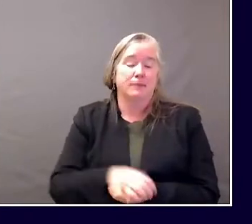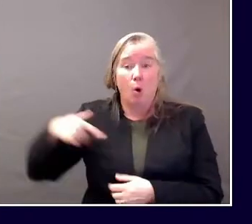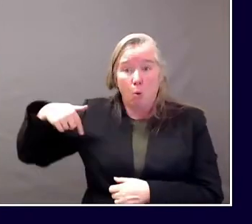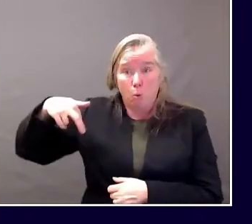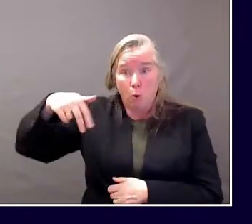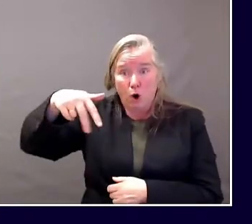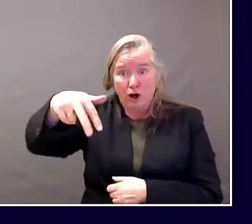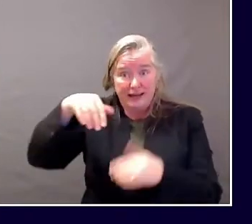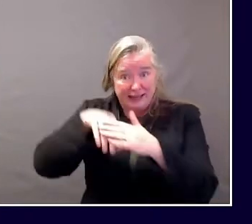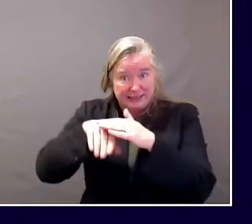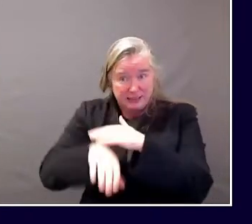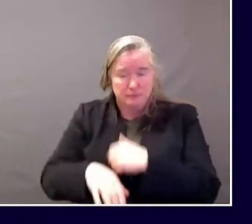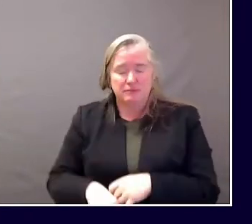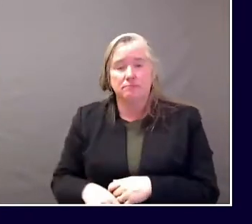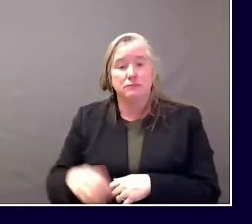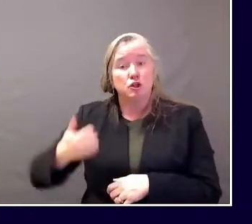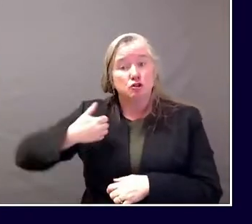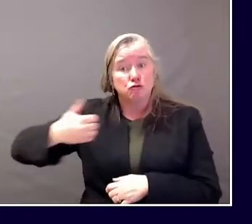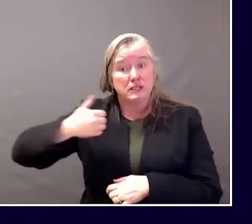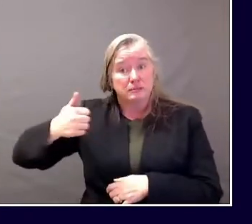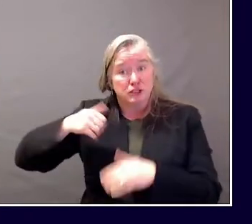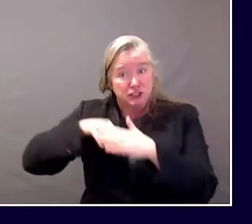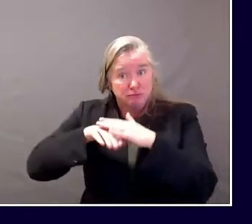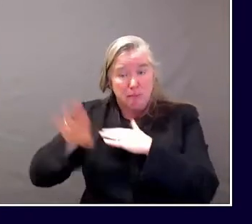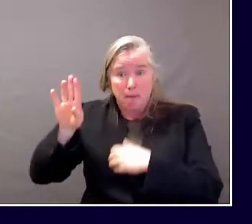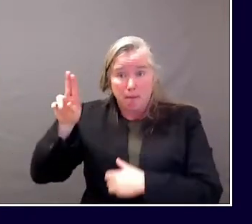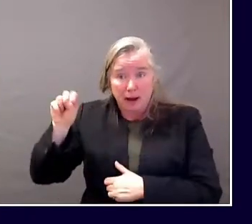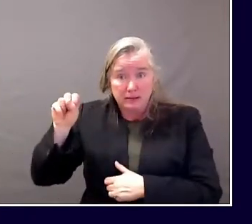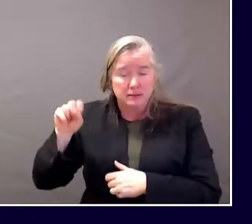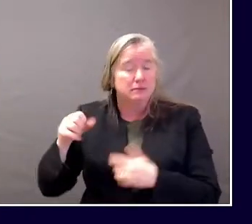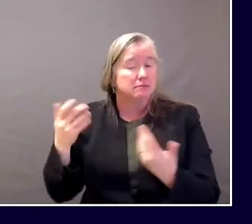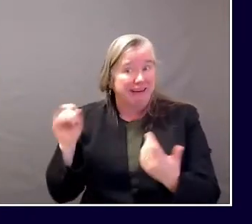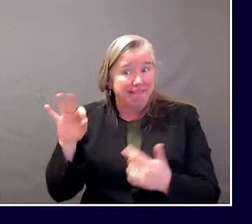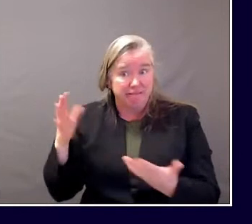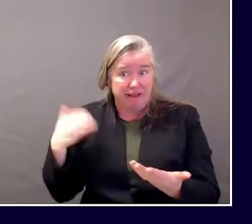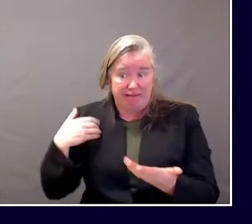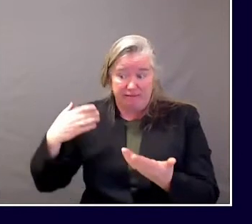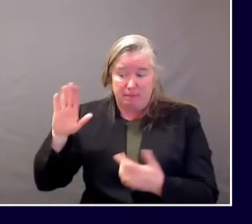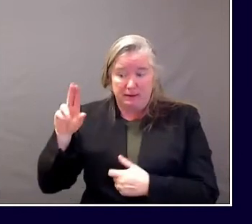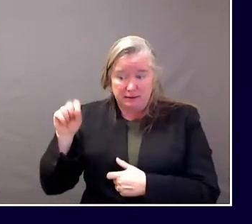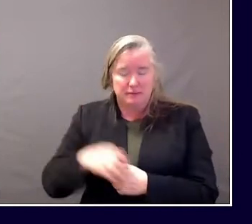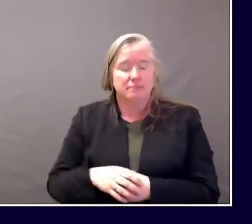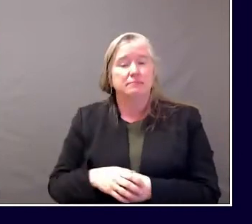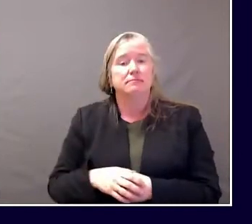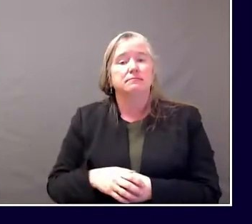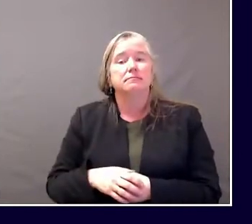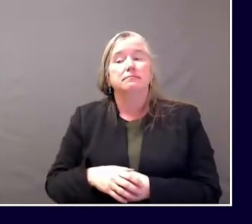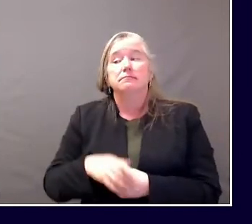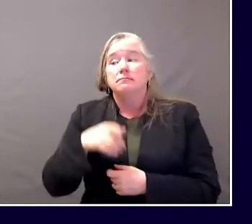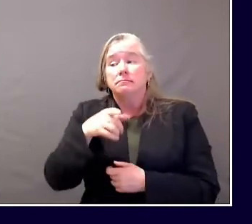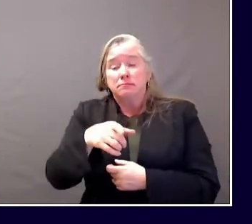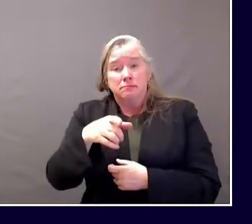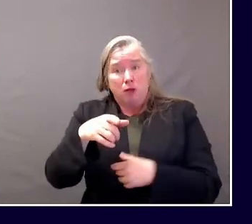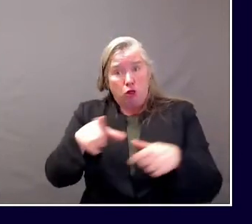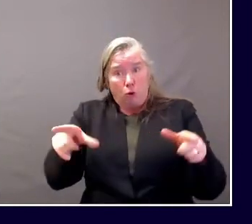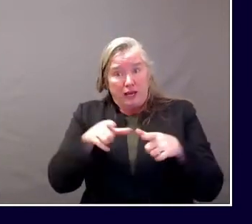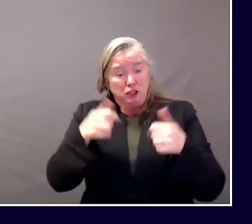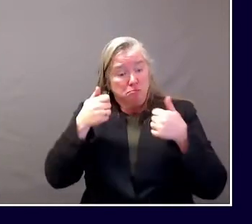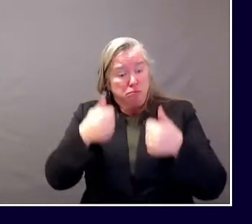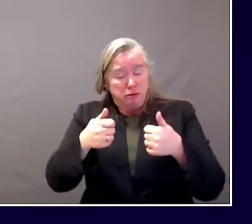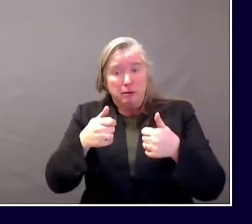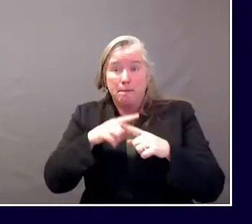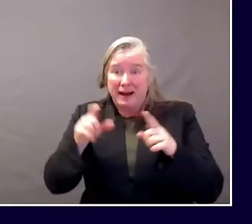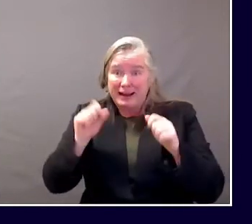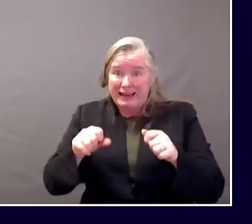not far off the interstate, have parking, that don't have too many stairs, that can accommodate one-way directional flow. The list